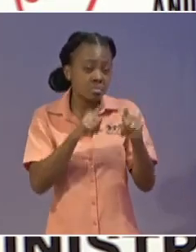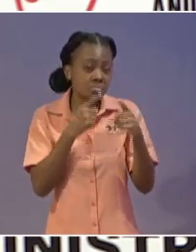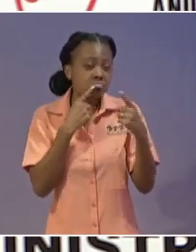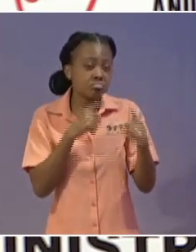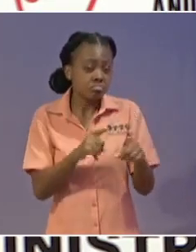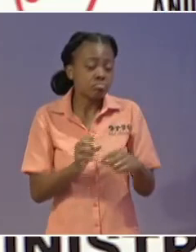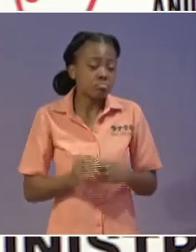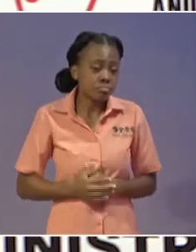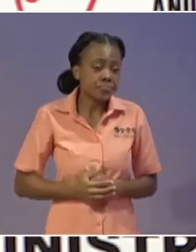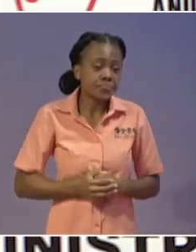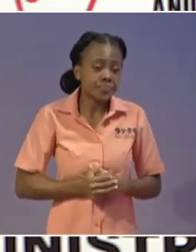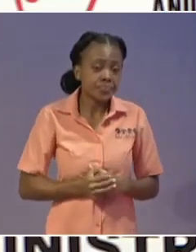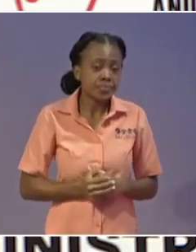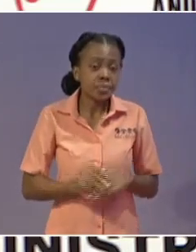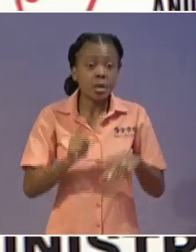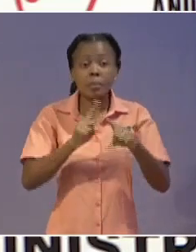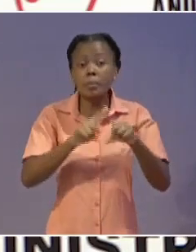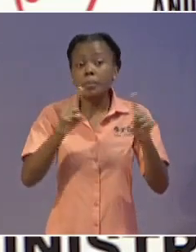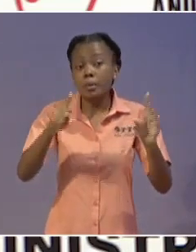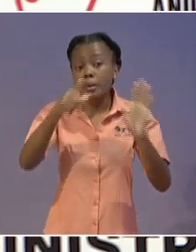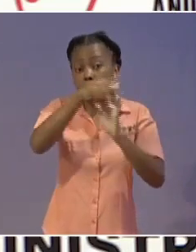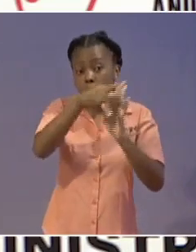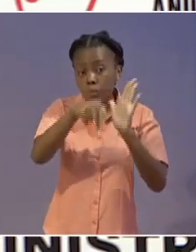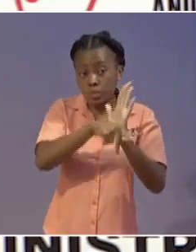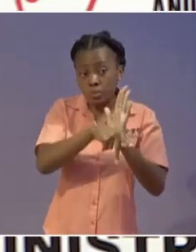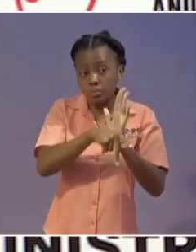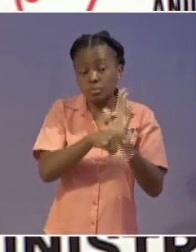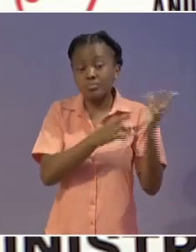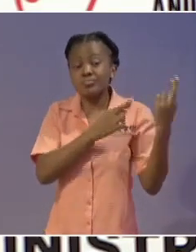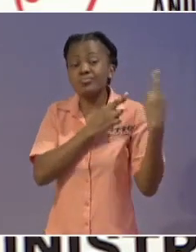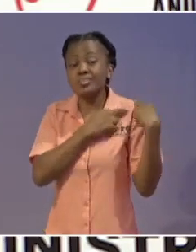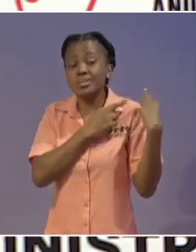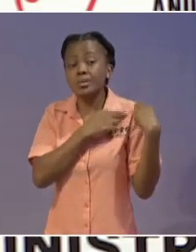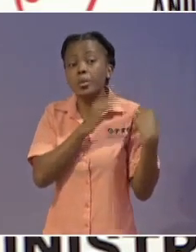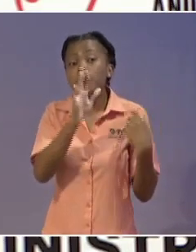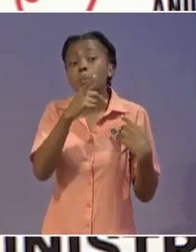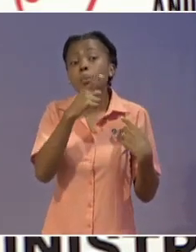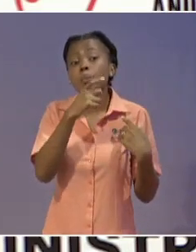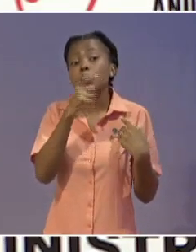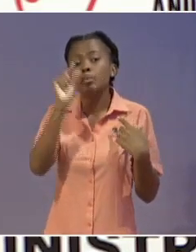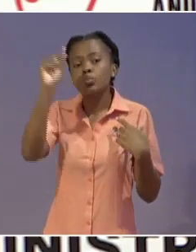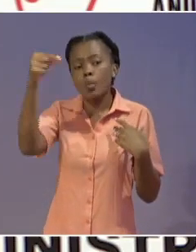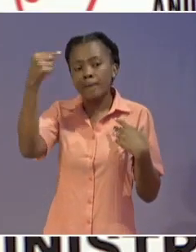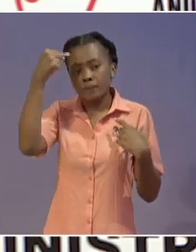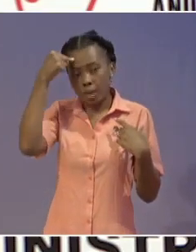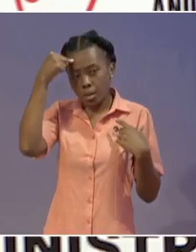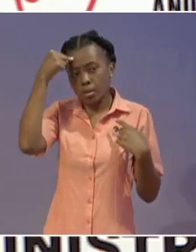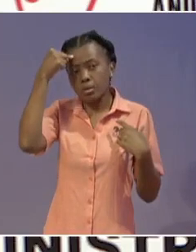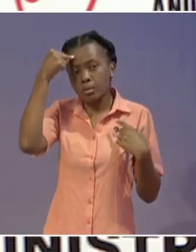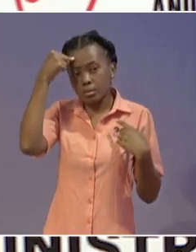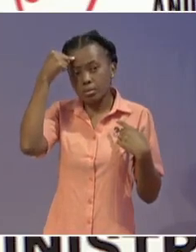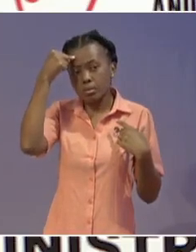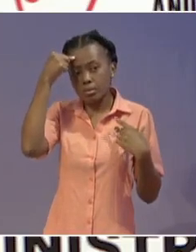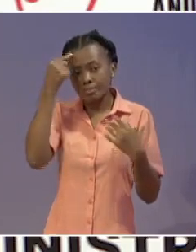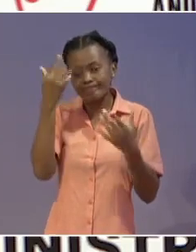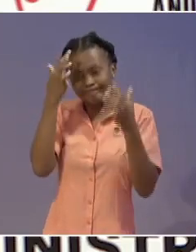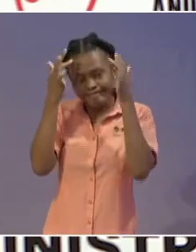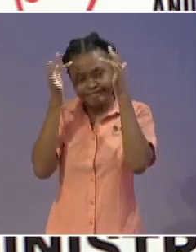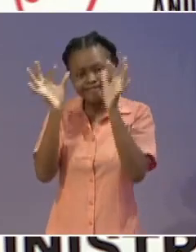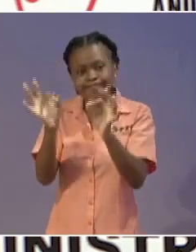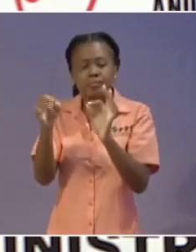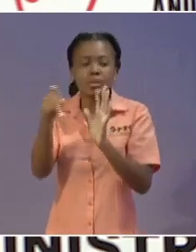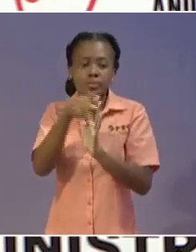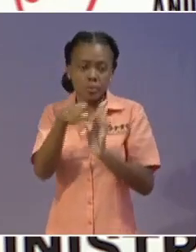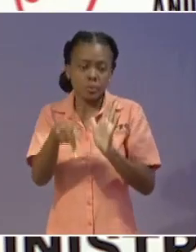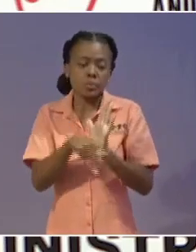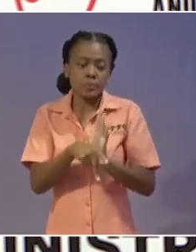is a matter for the government of the country to go forward as it relates to a policy decision to increase the vaccination, but